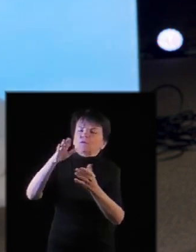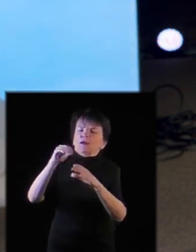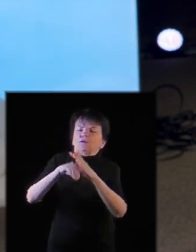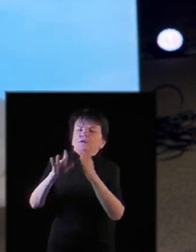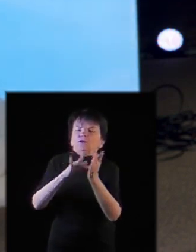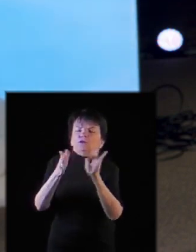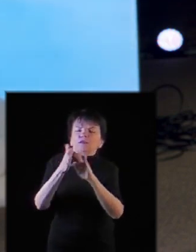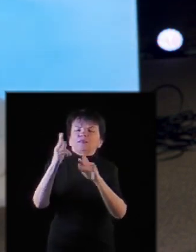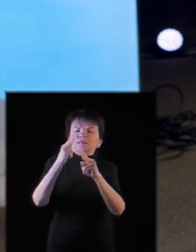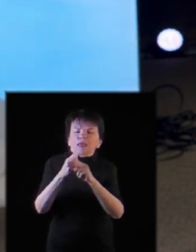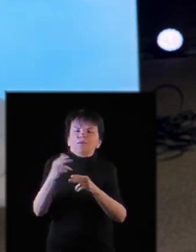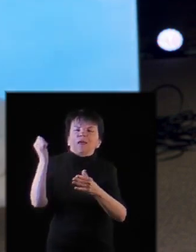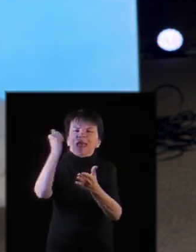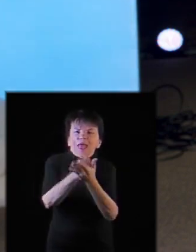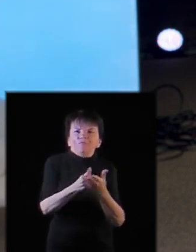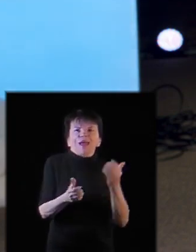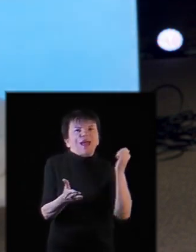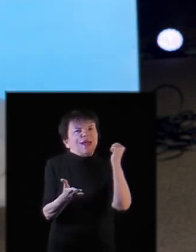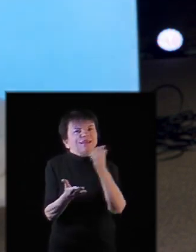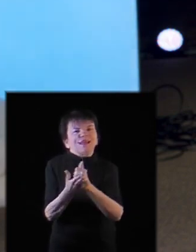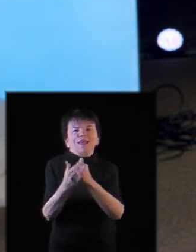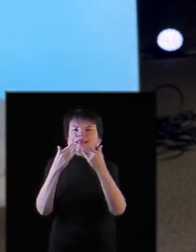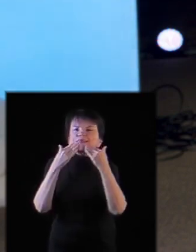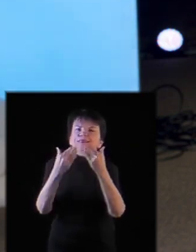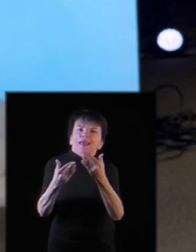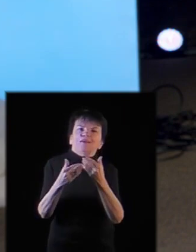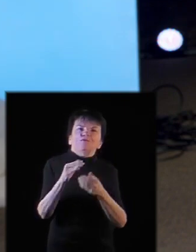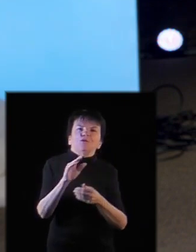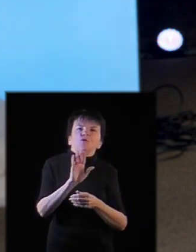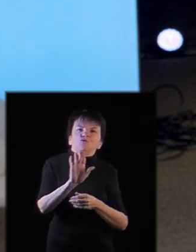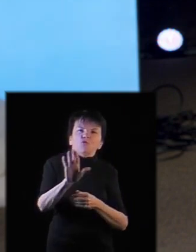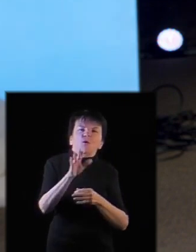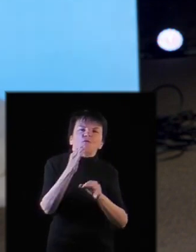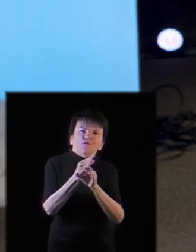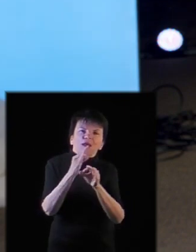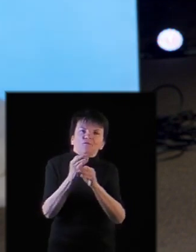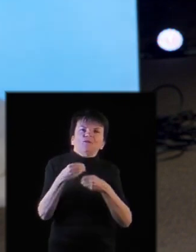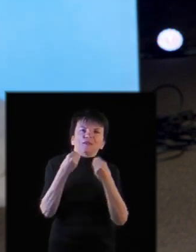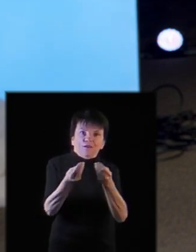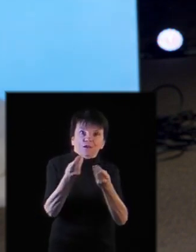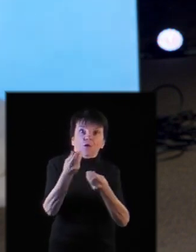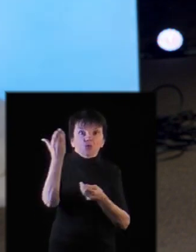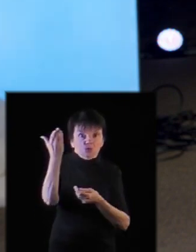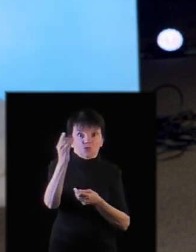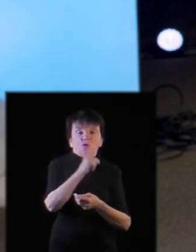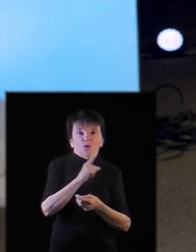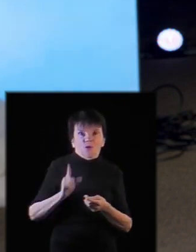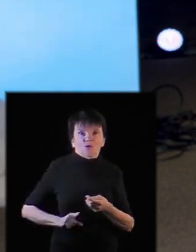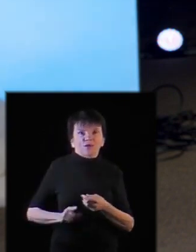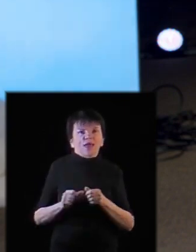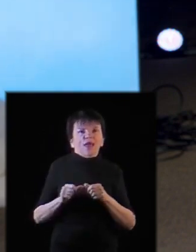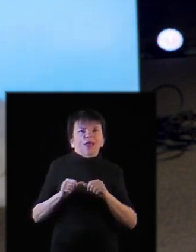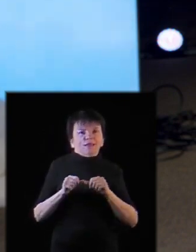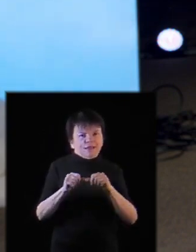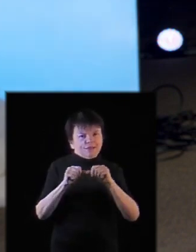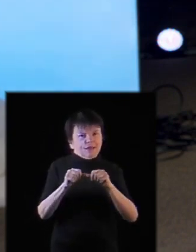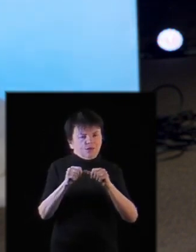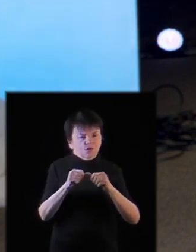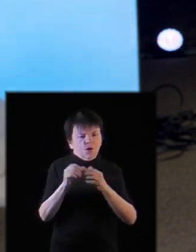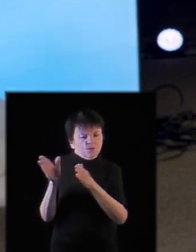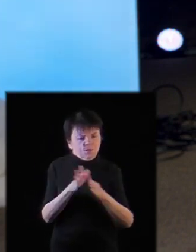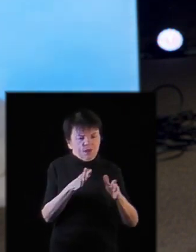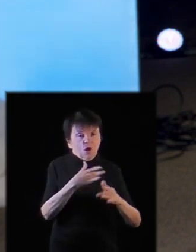pray. Amen, amen. Thank you for your faithful giving unto the Lord. Let's continue to prepare our hearts as